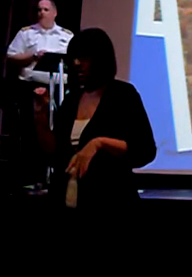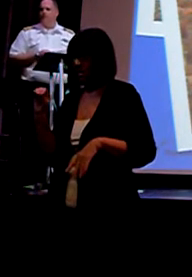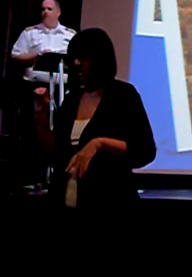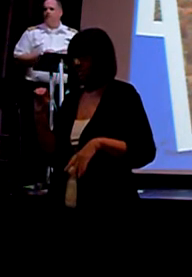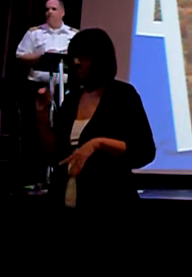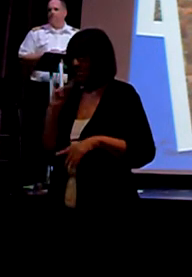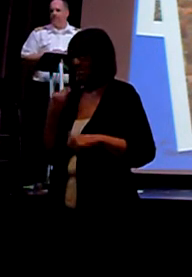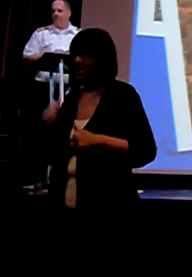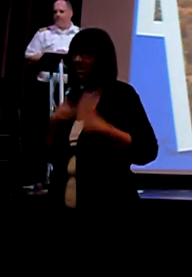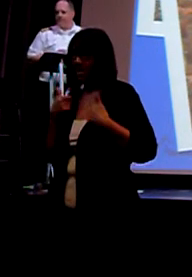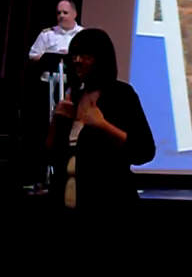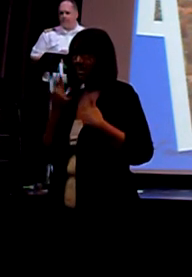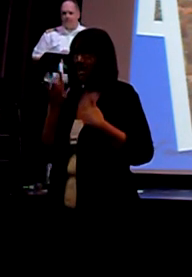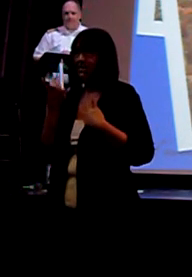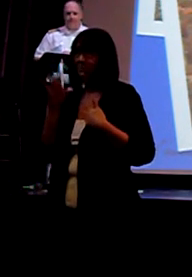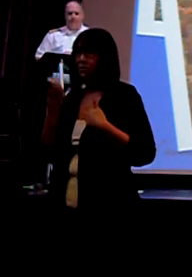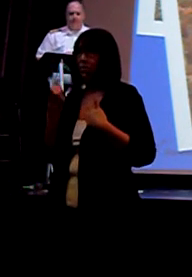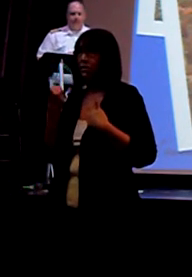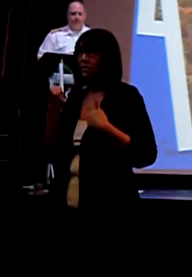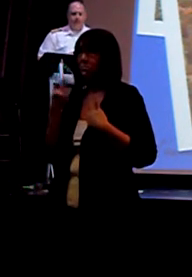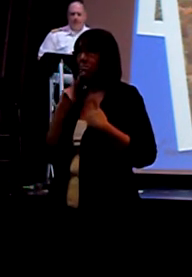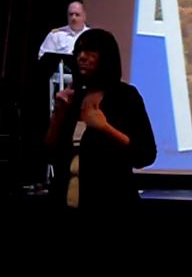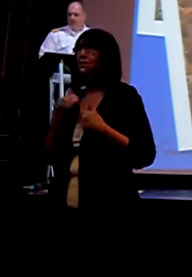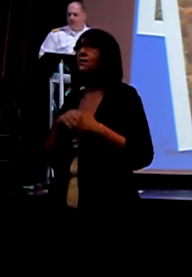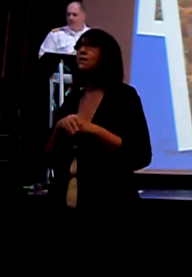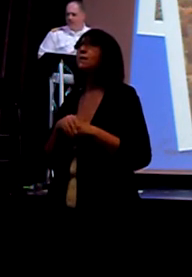inhabitants.